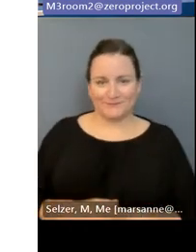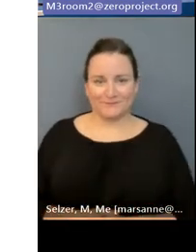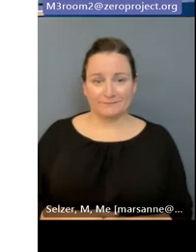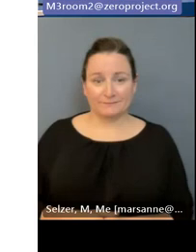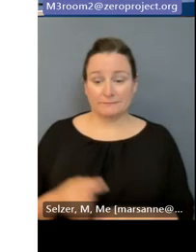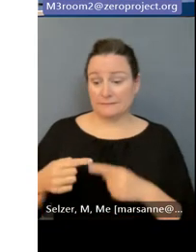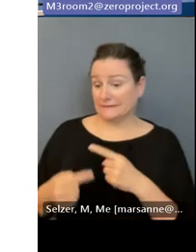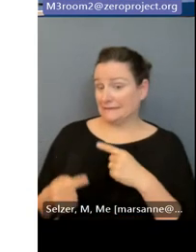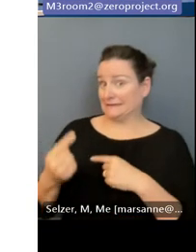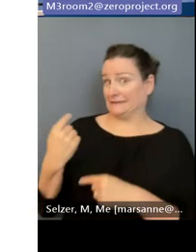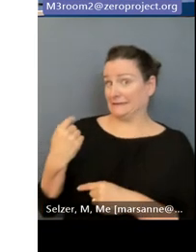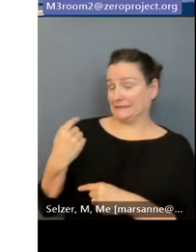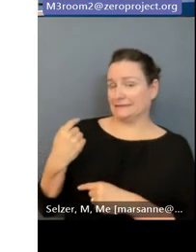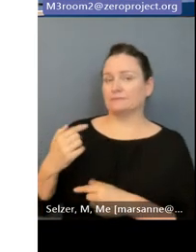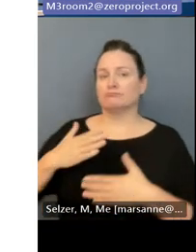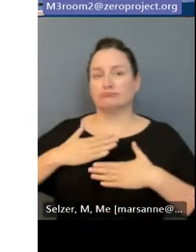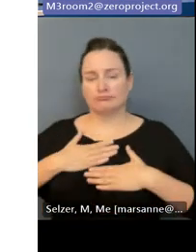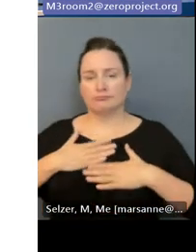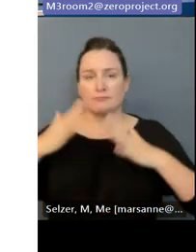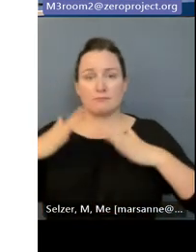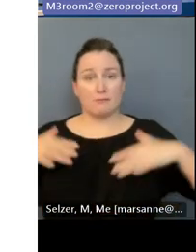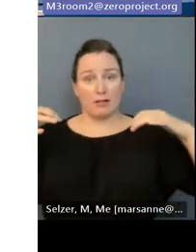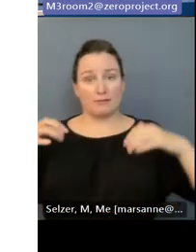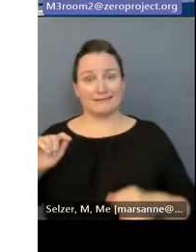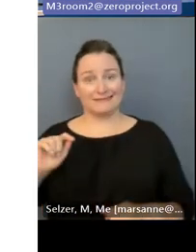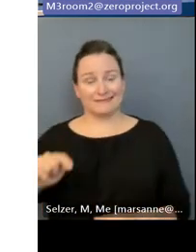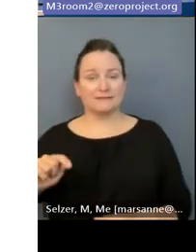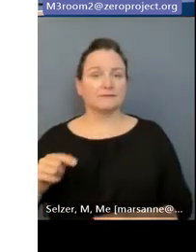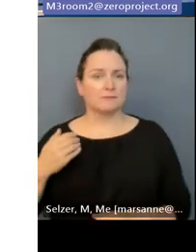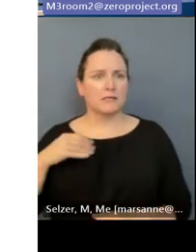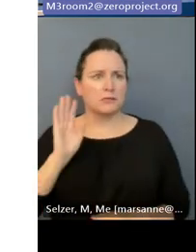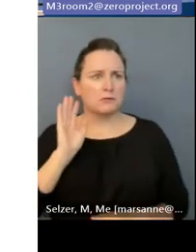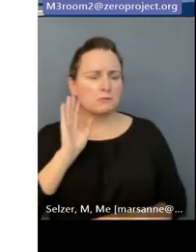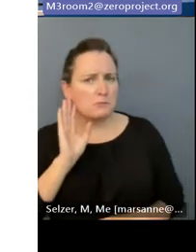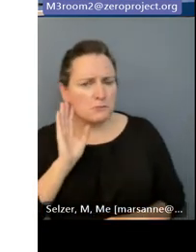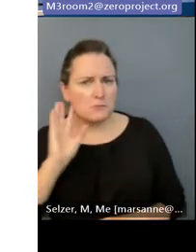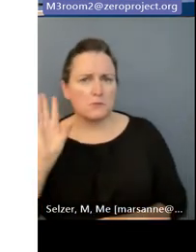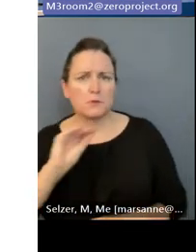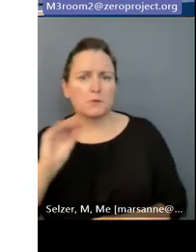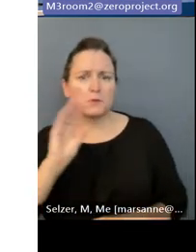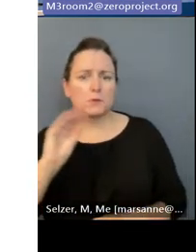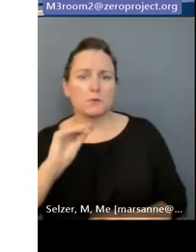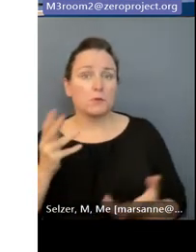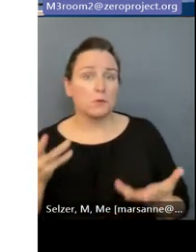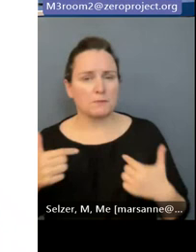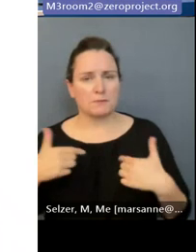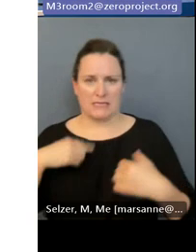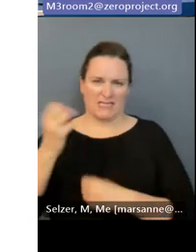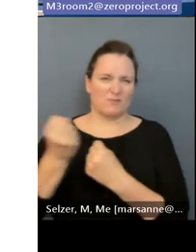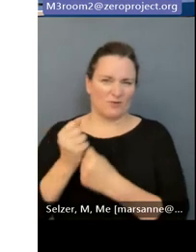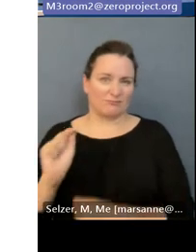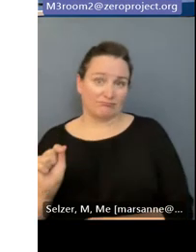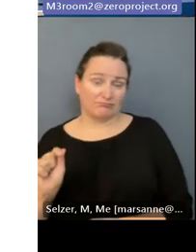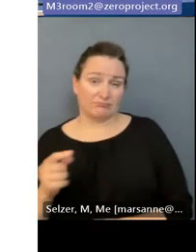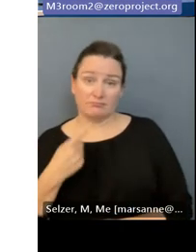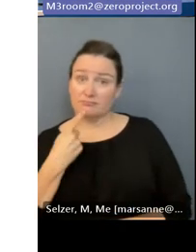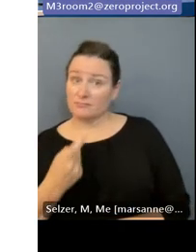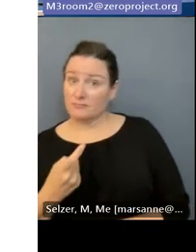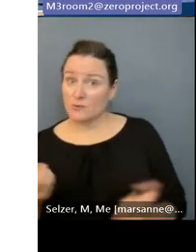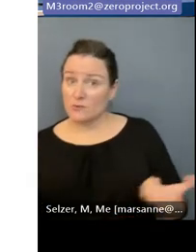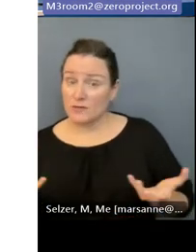Martin SL said something which I totally, I stand by it. Inclusion is a